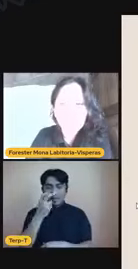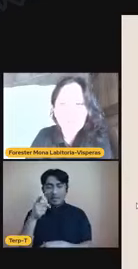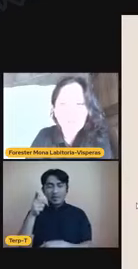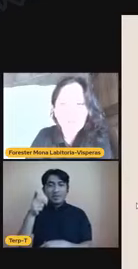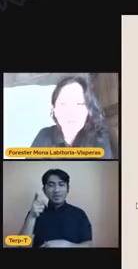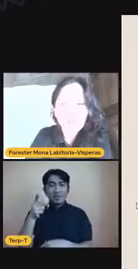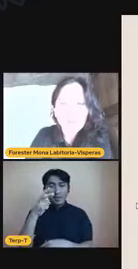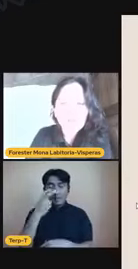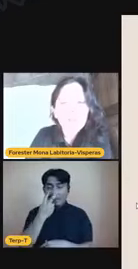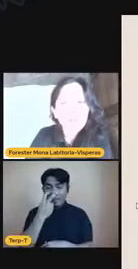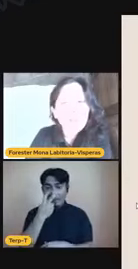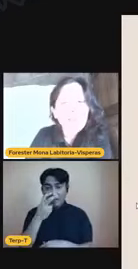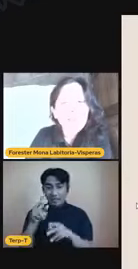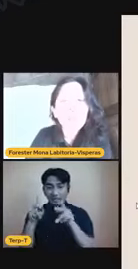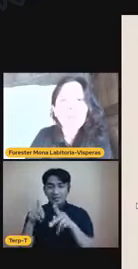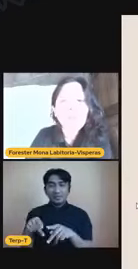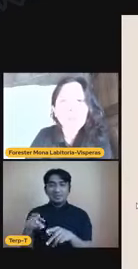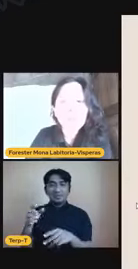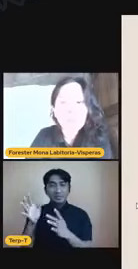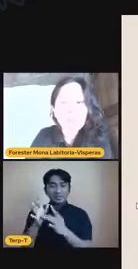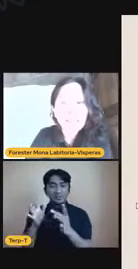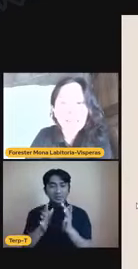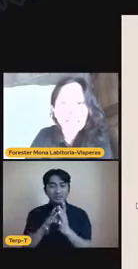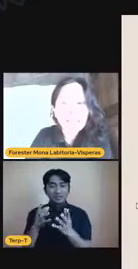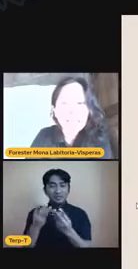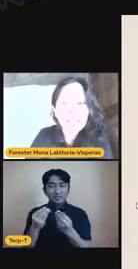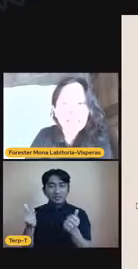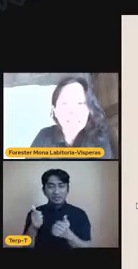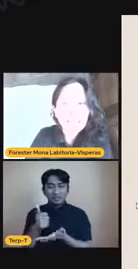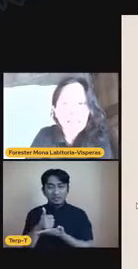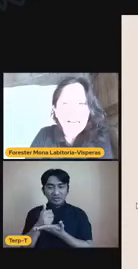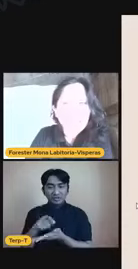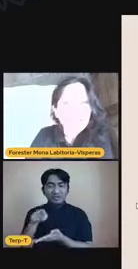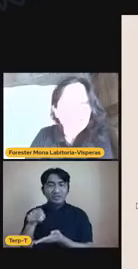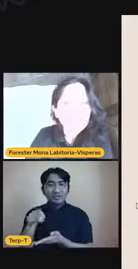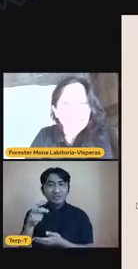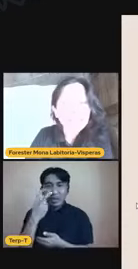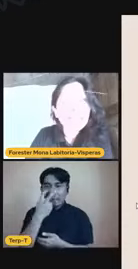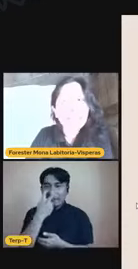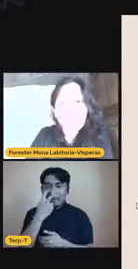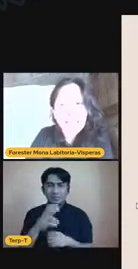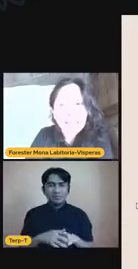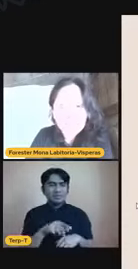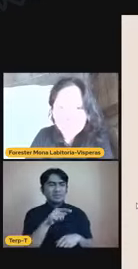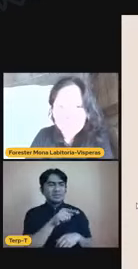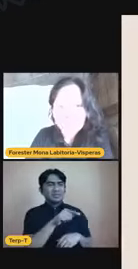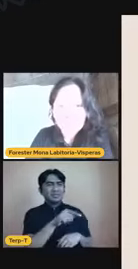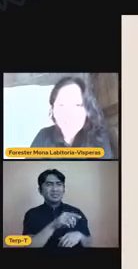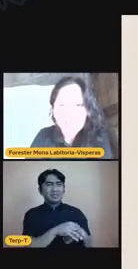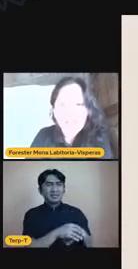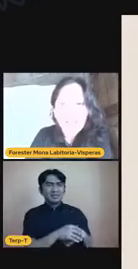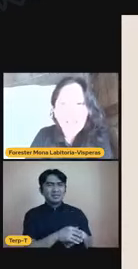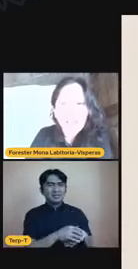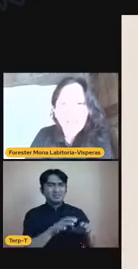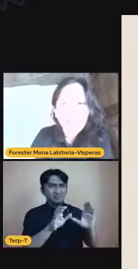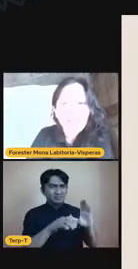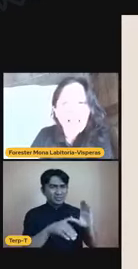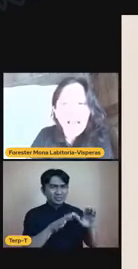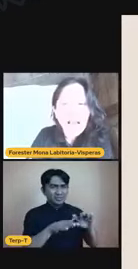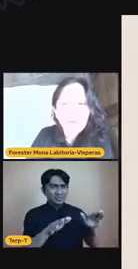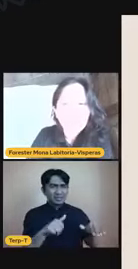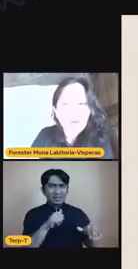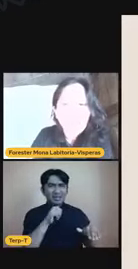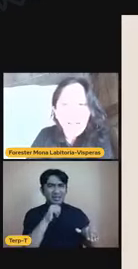healed. So, hindi po pala parusa yung anak natin. Hindi sila malas.